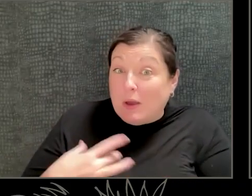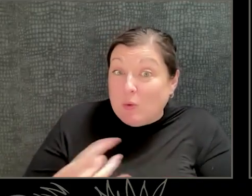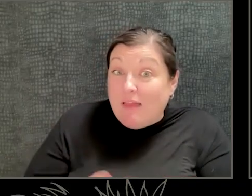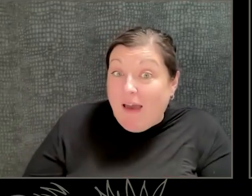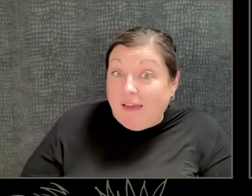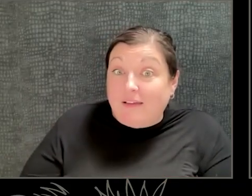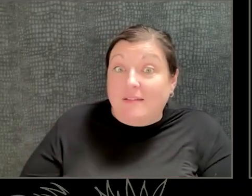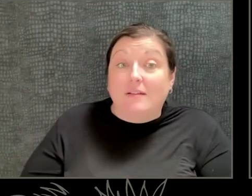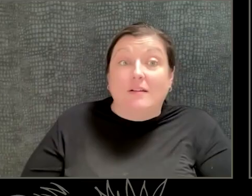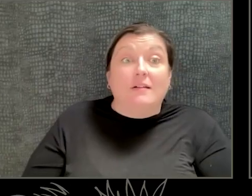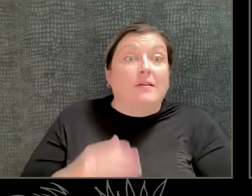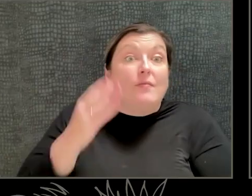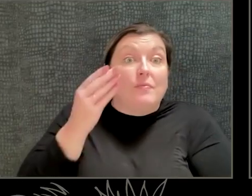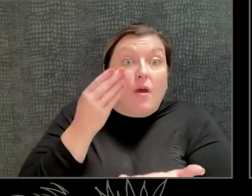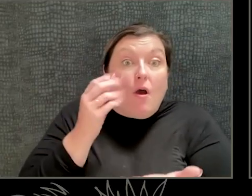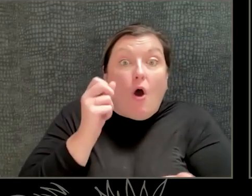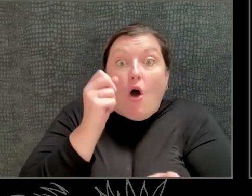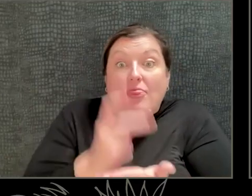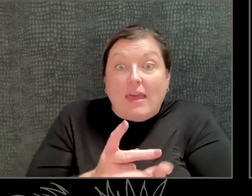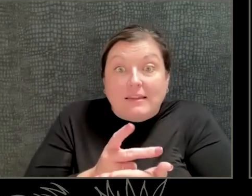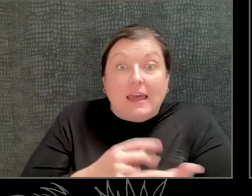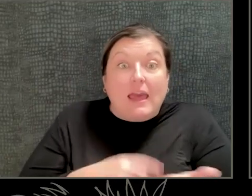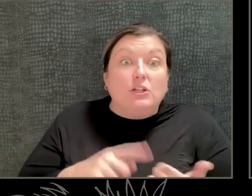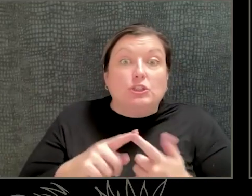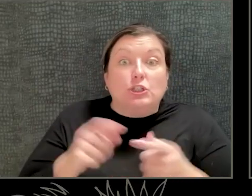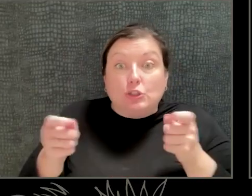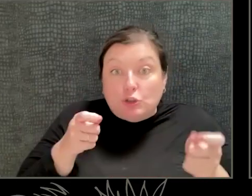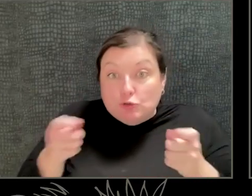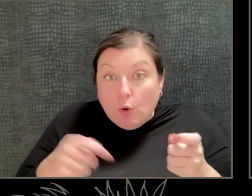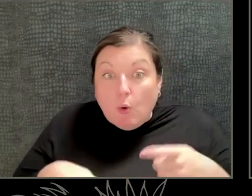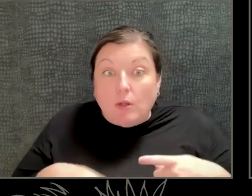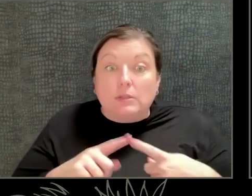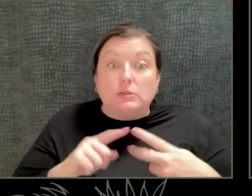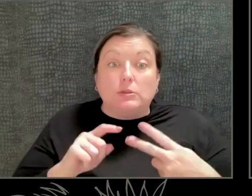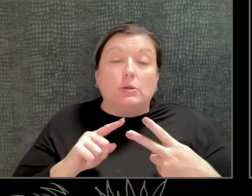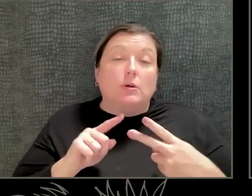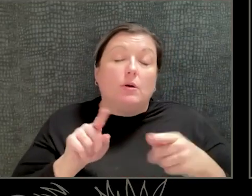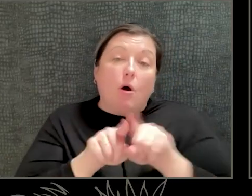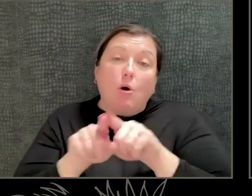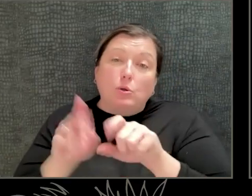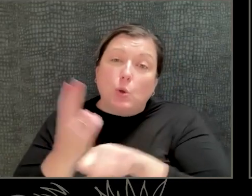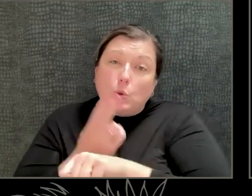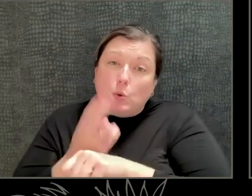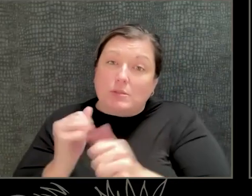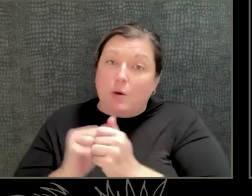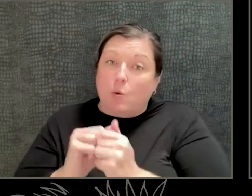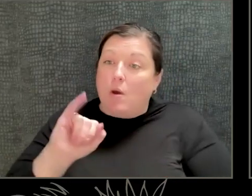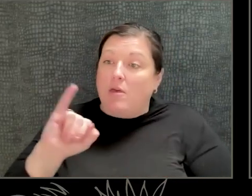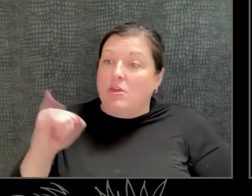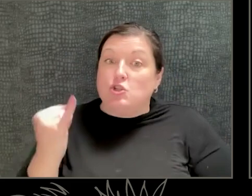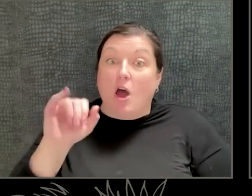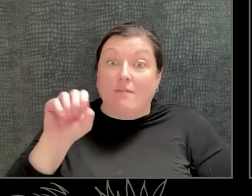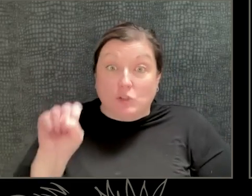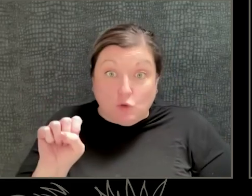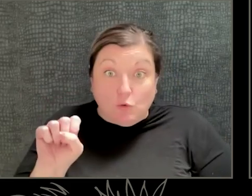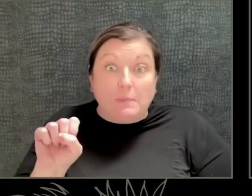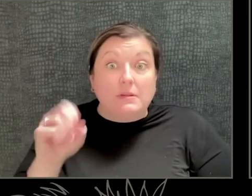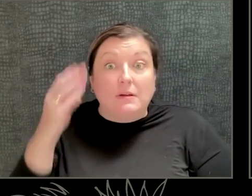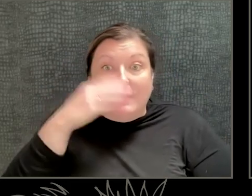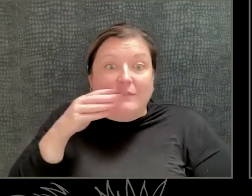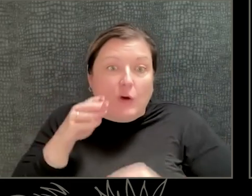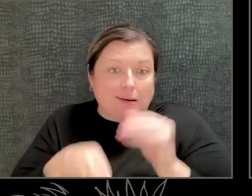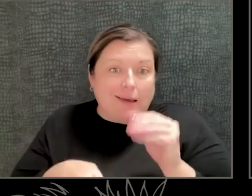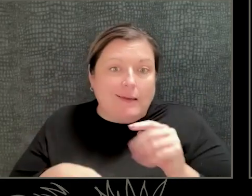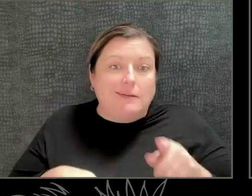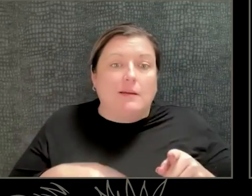authentication or controllers, etc., but then also use it with a JavaScript front end, which we're going to focus on React